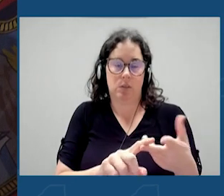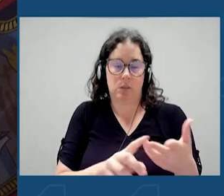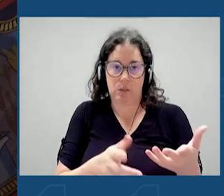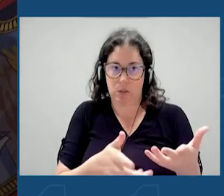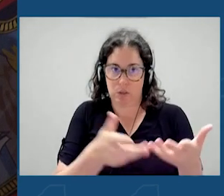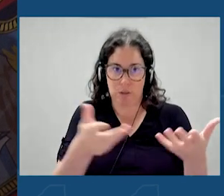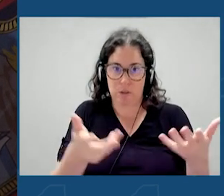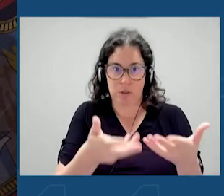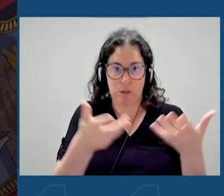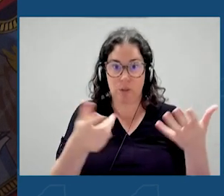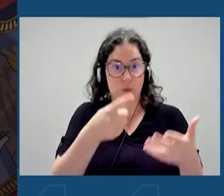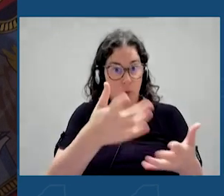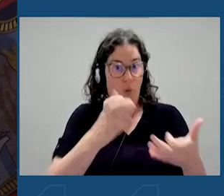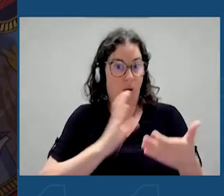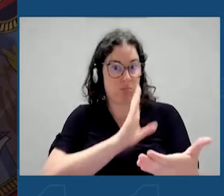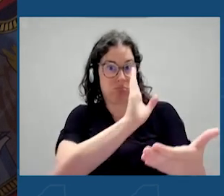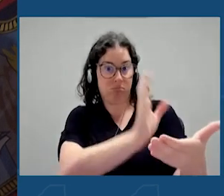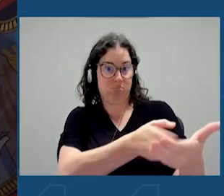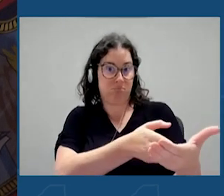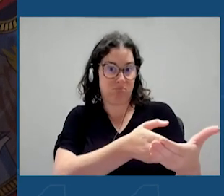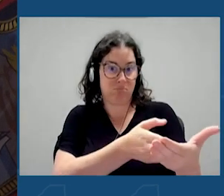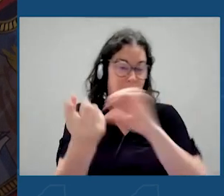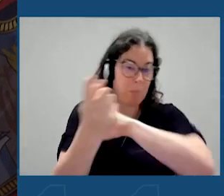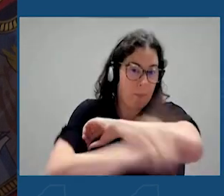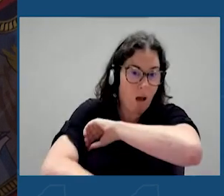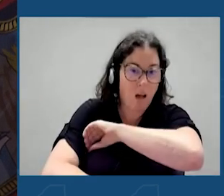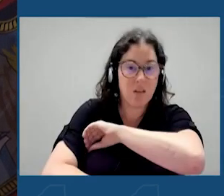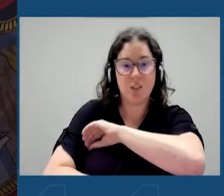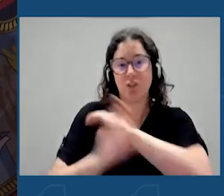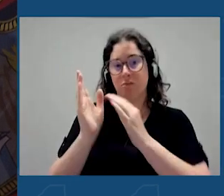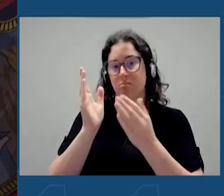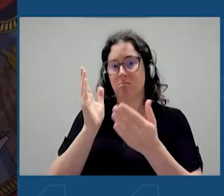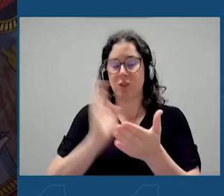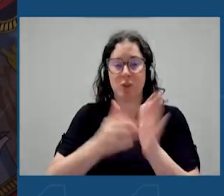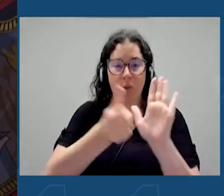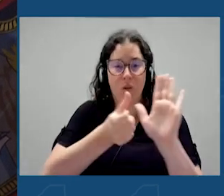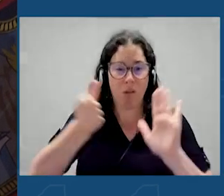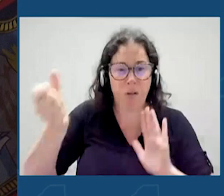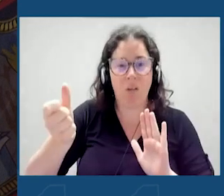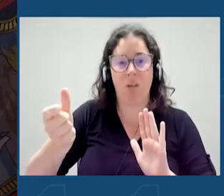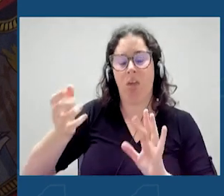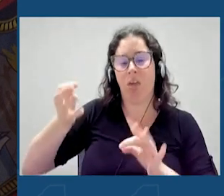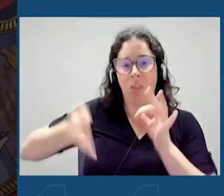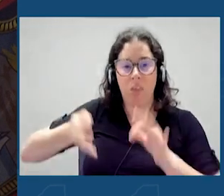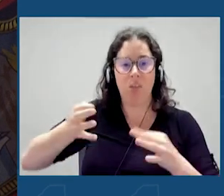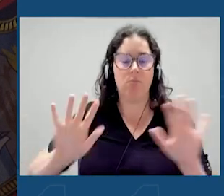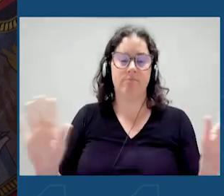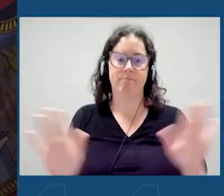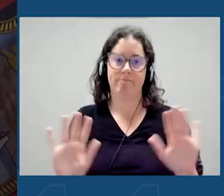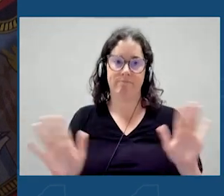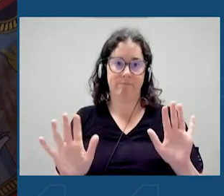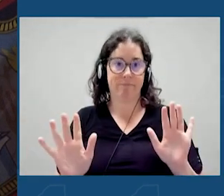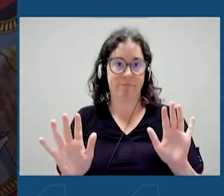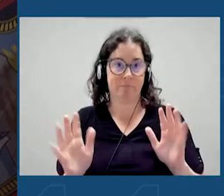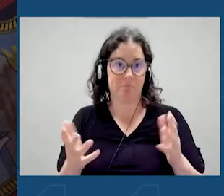you want to prosecute, penalize, sue one of our healthcare providers who